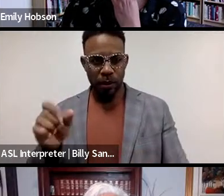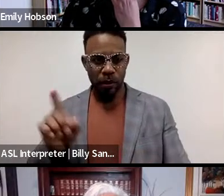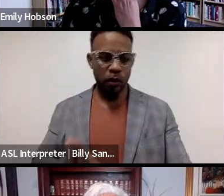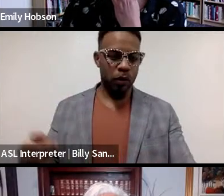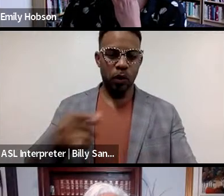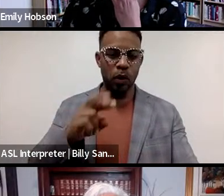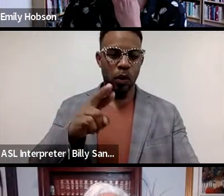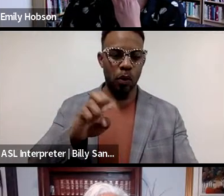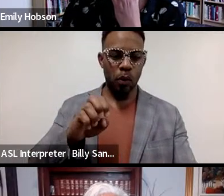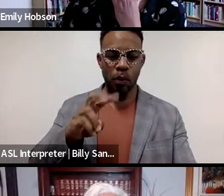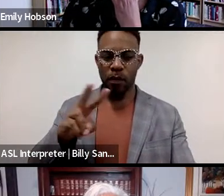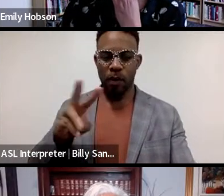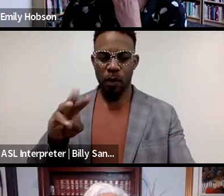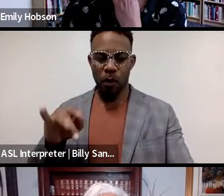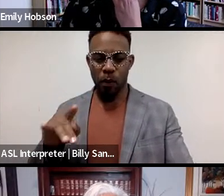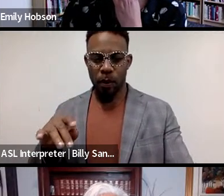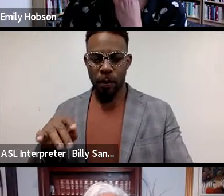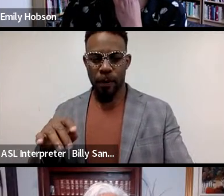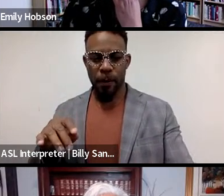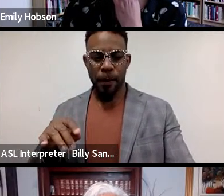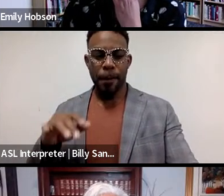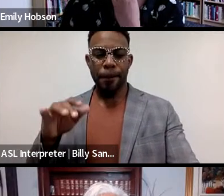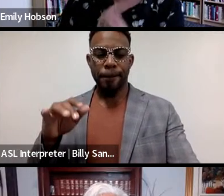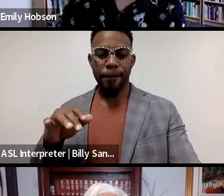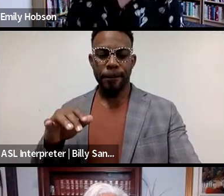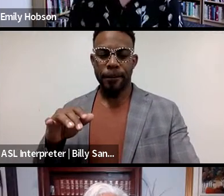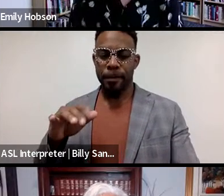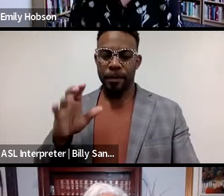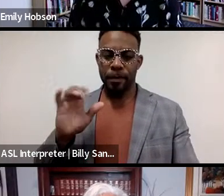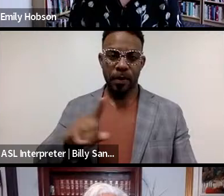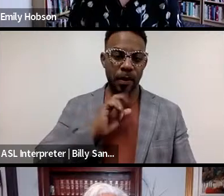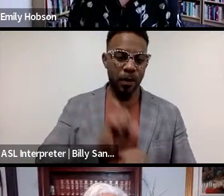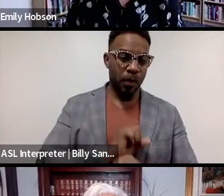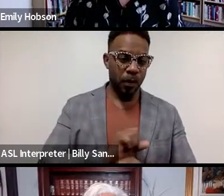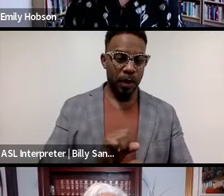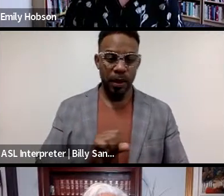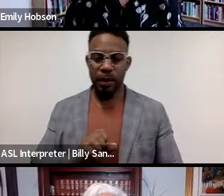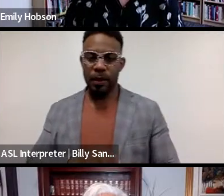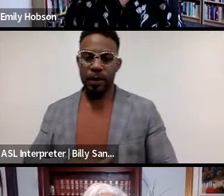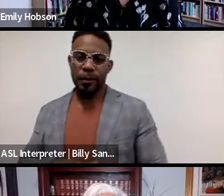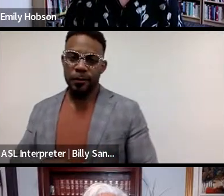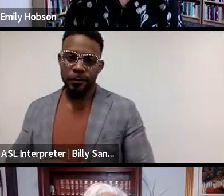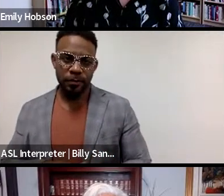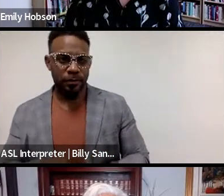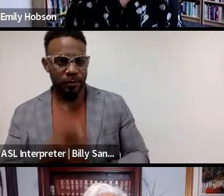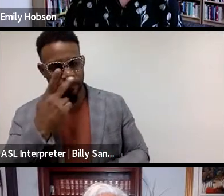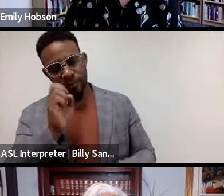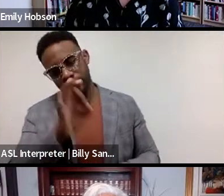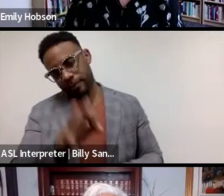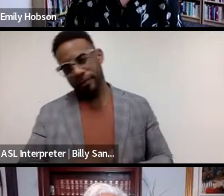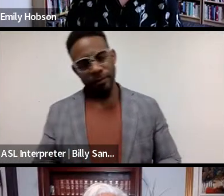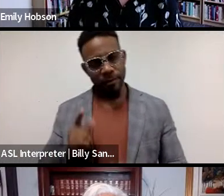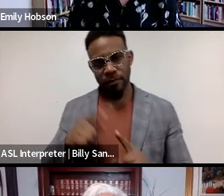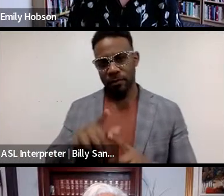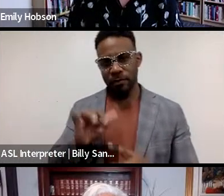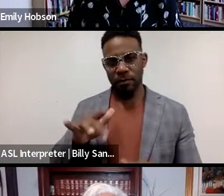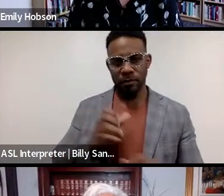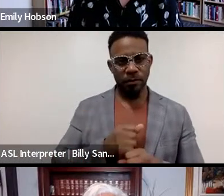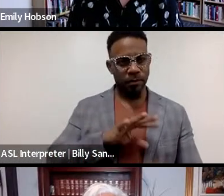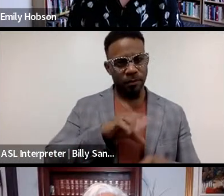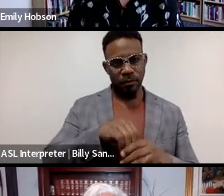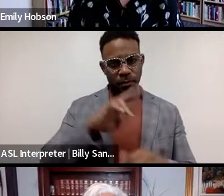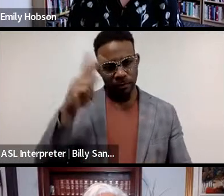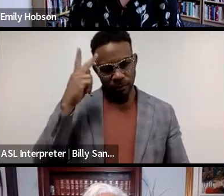Roe v. Wade. And this really pissed them off to the point that they got involved